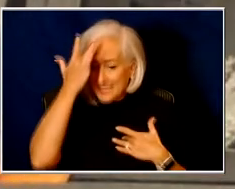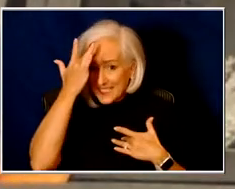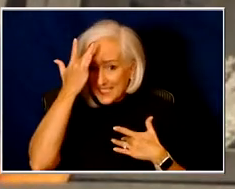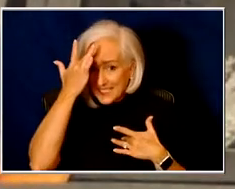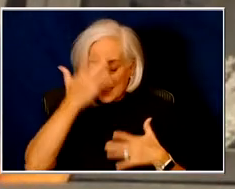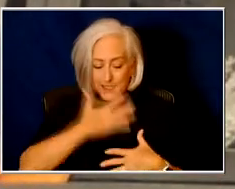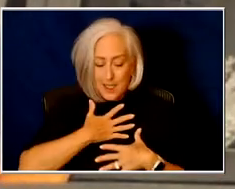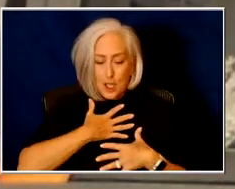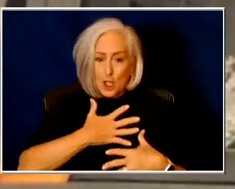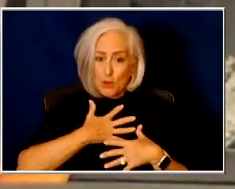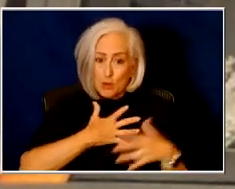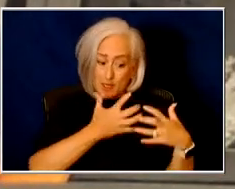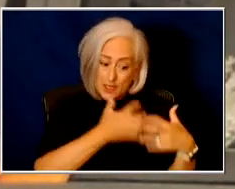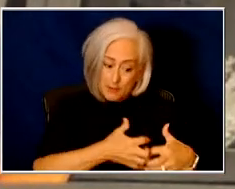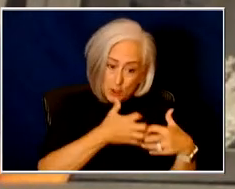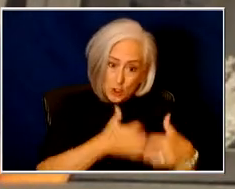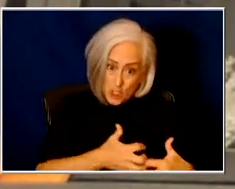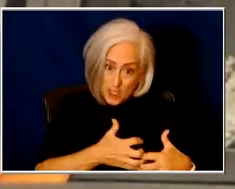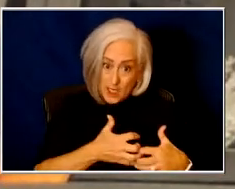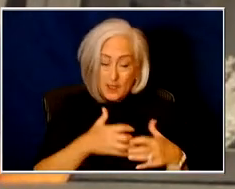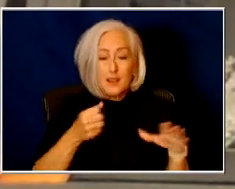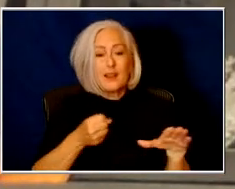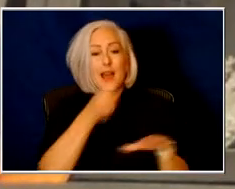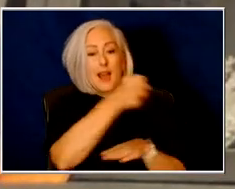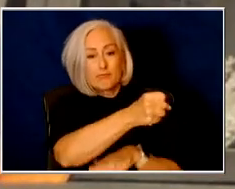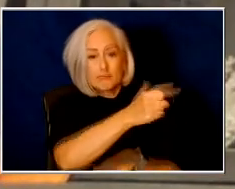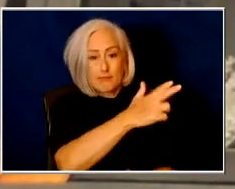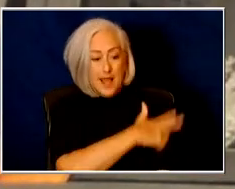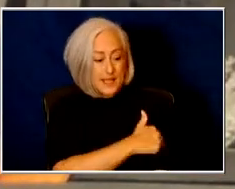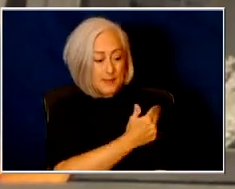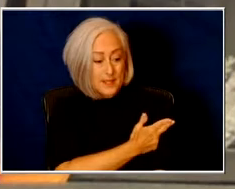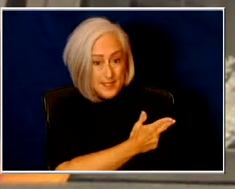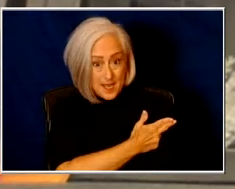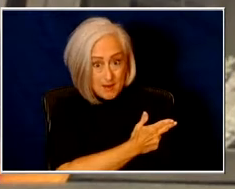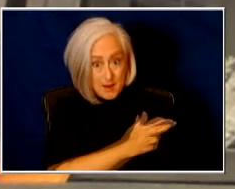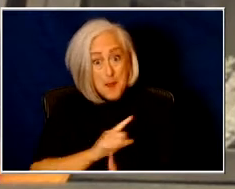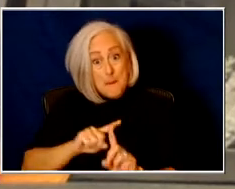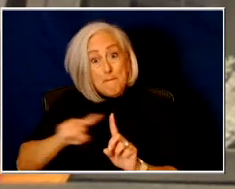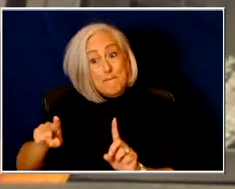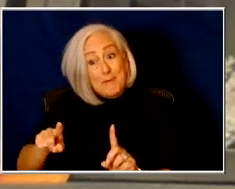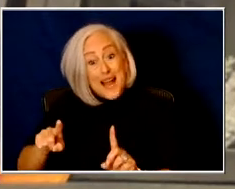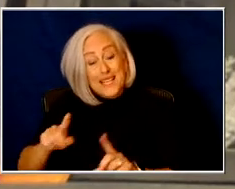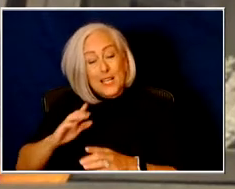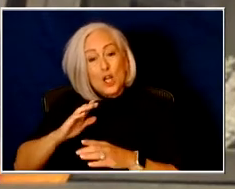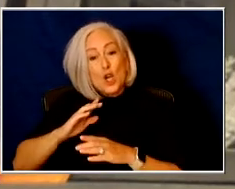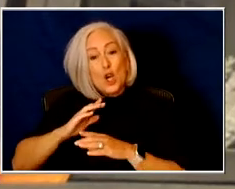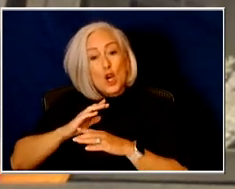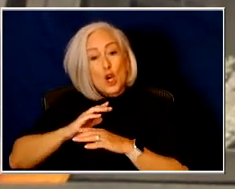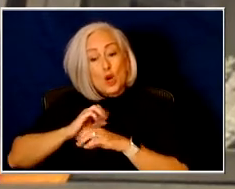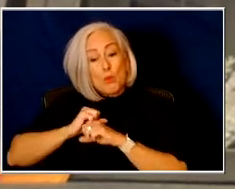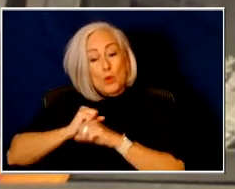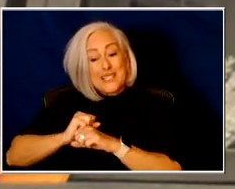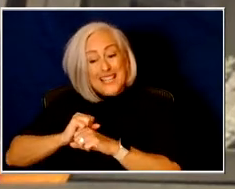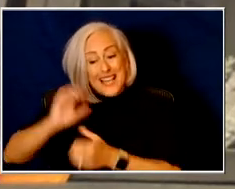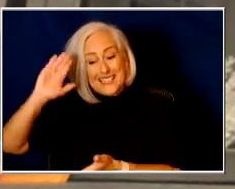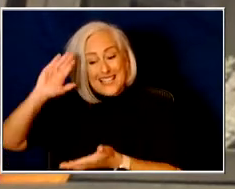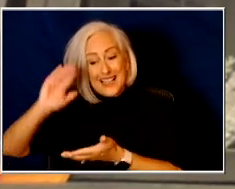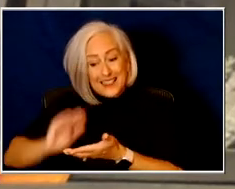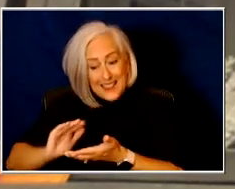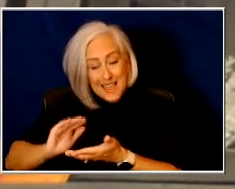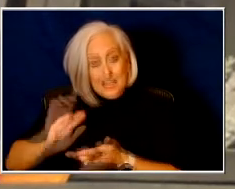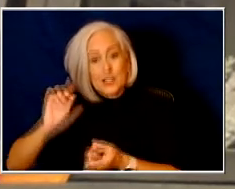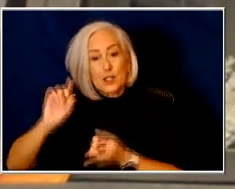even hospitalization it protects much less well against moderate mild and